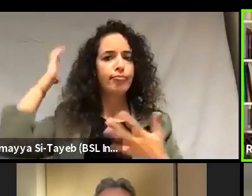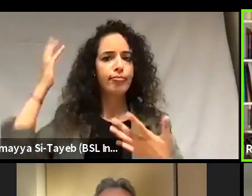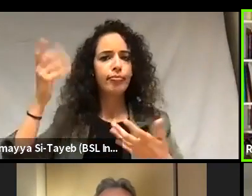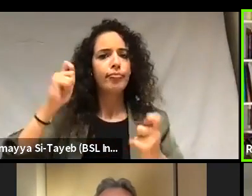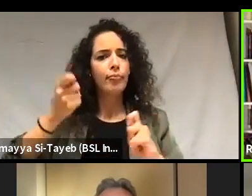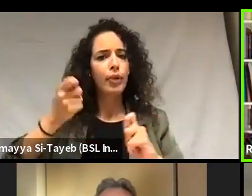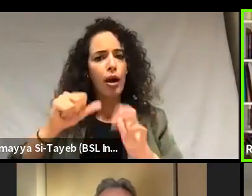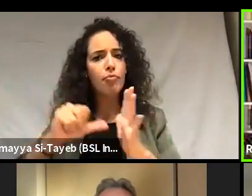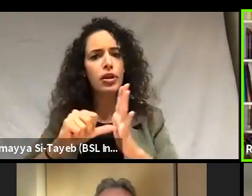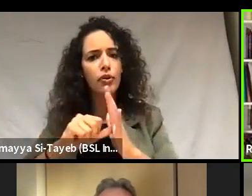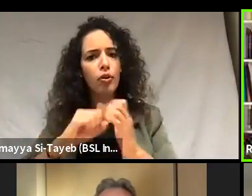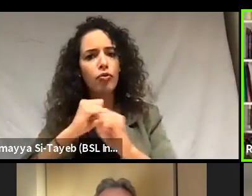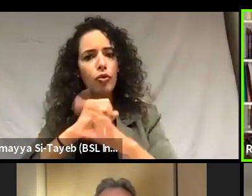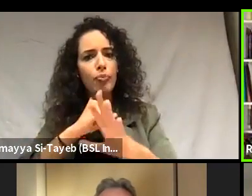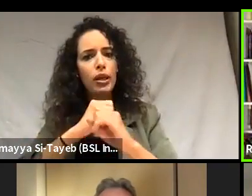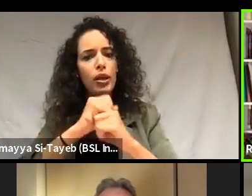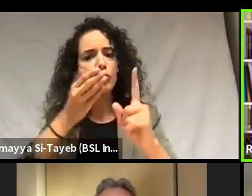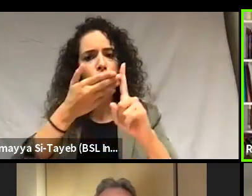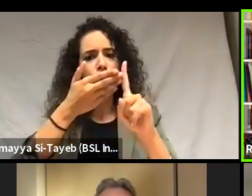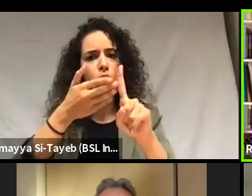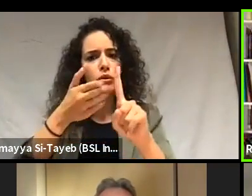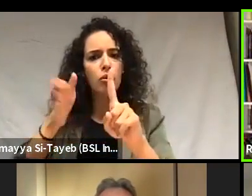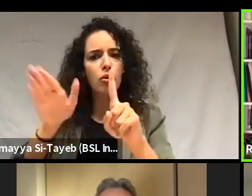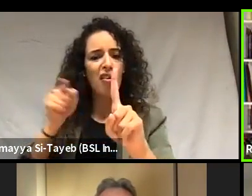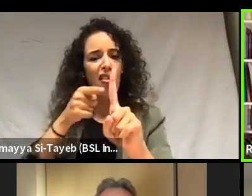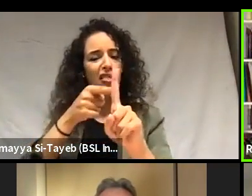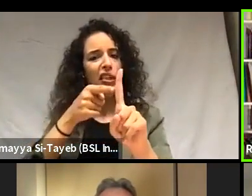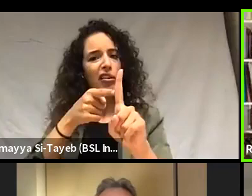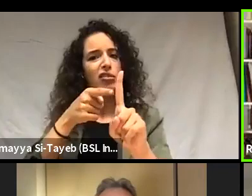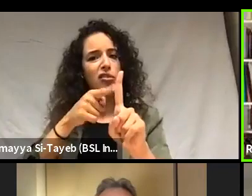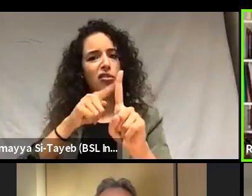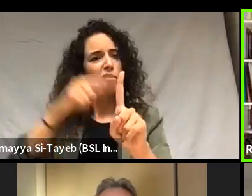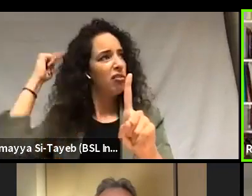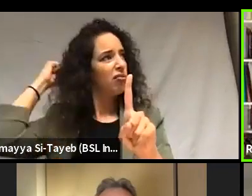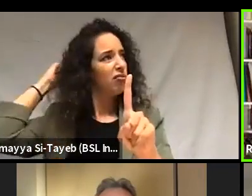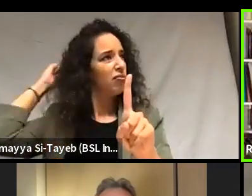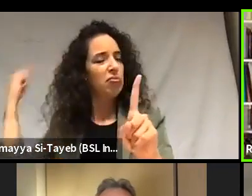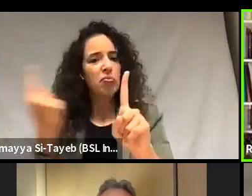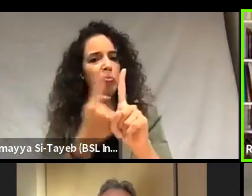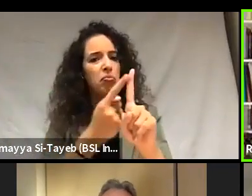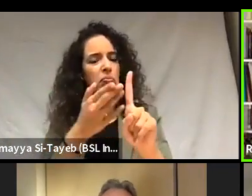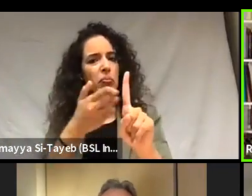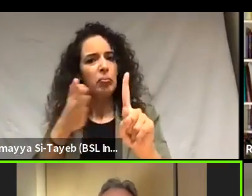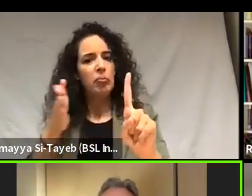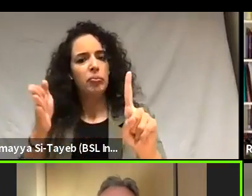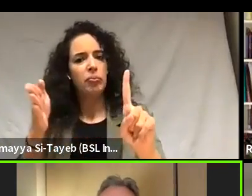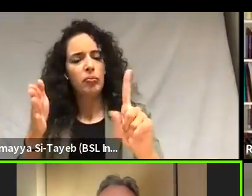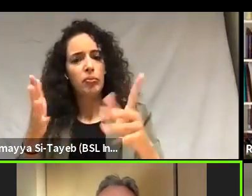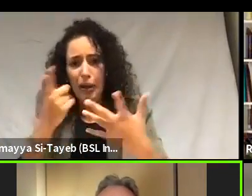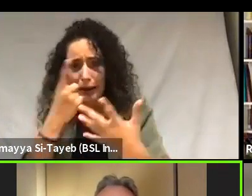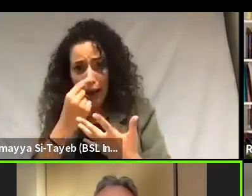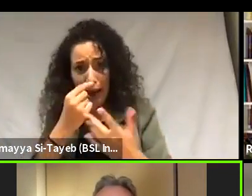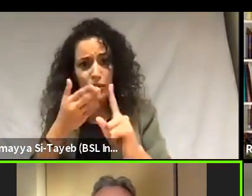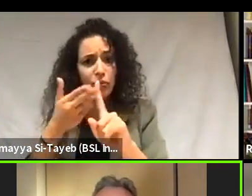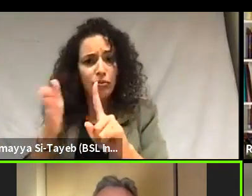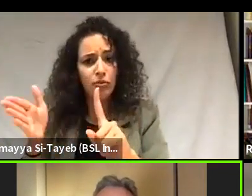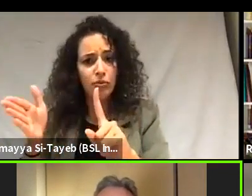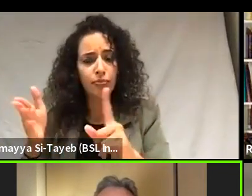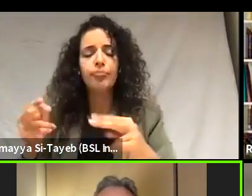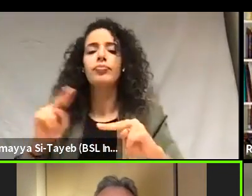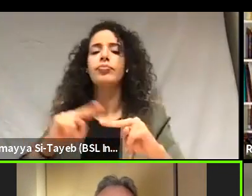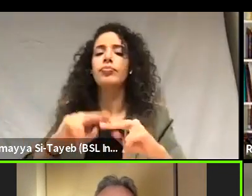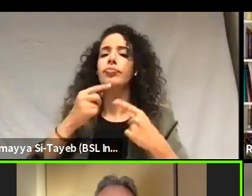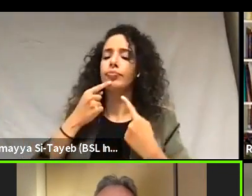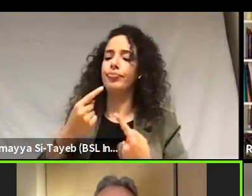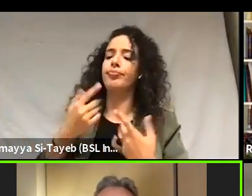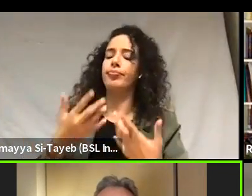report outside of that framework? And what would it take to move away from that? Well, I think that this awful